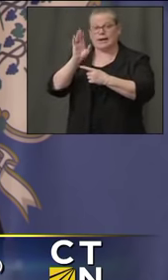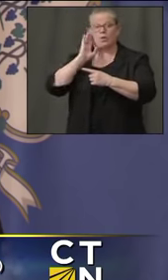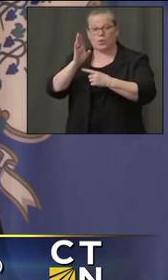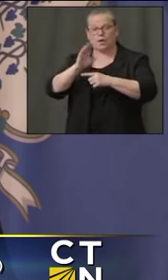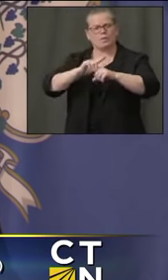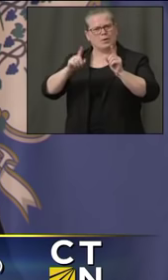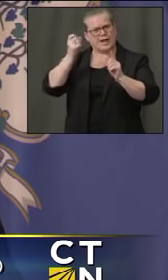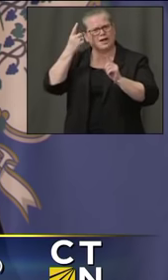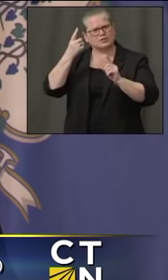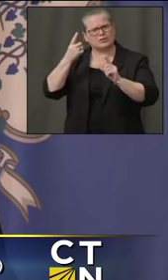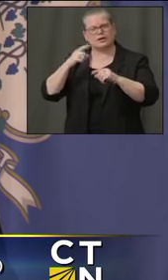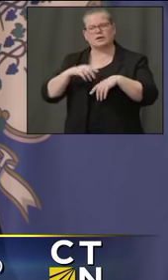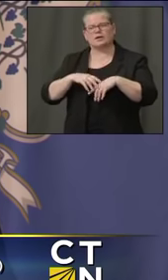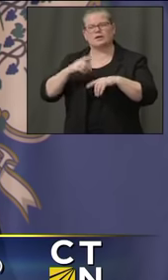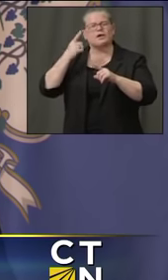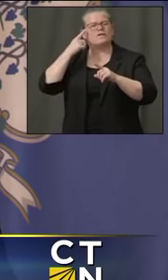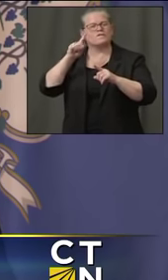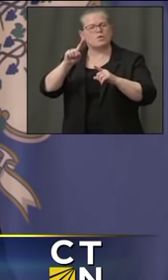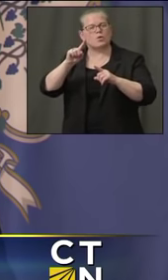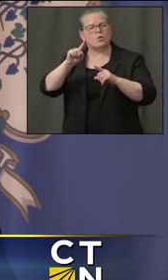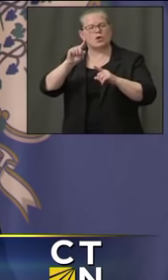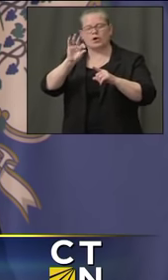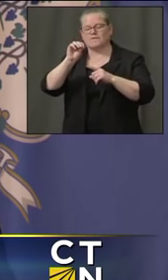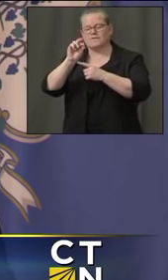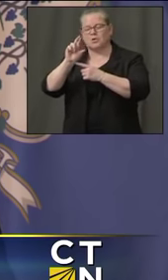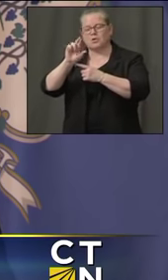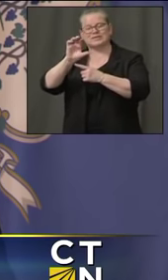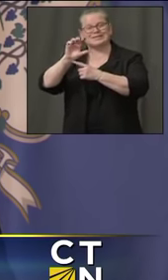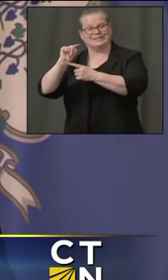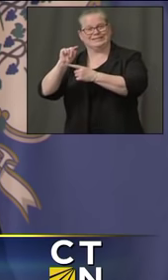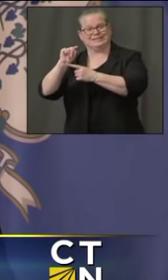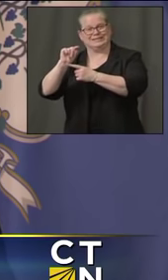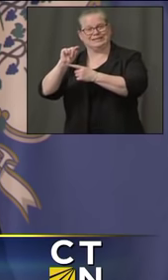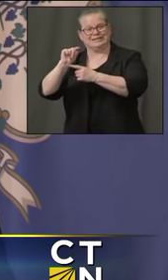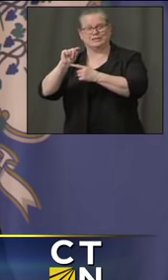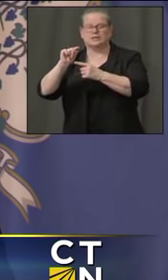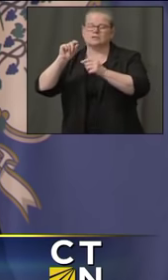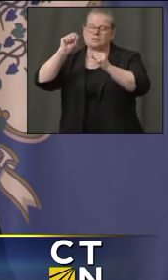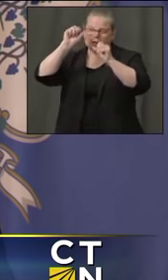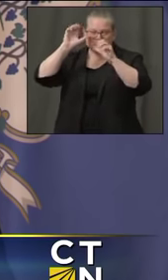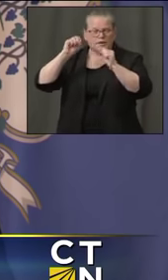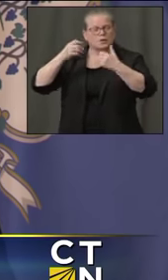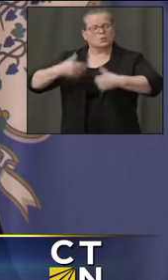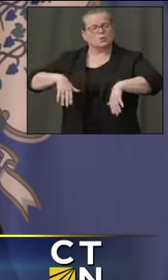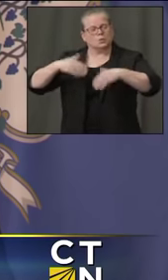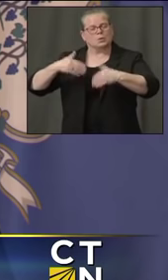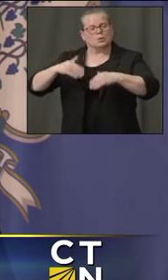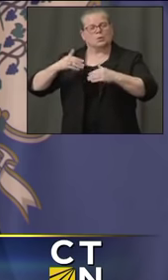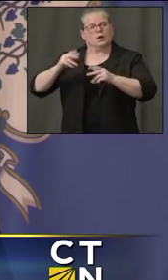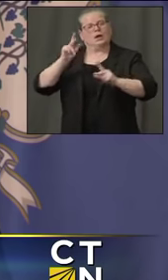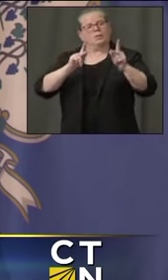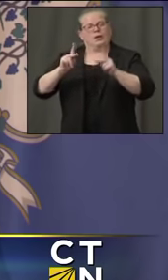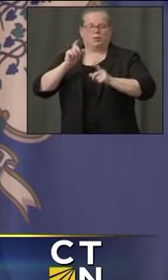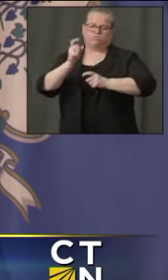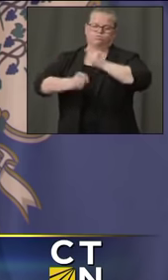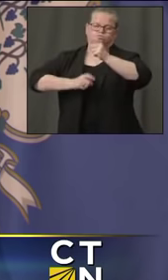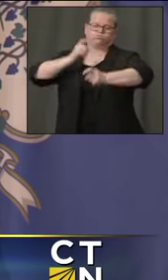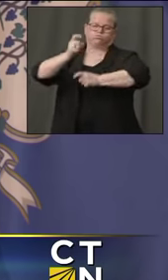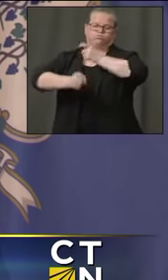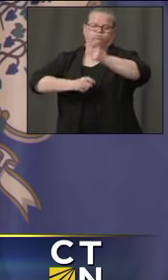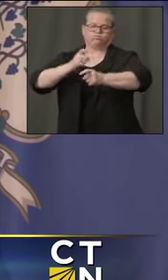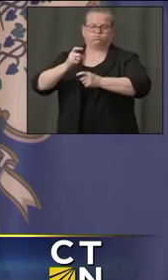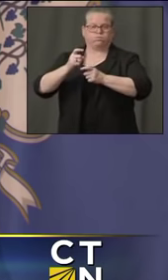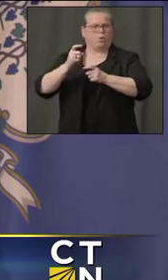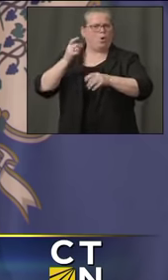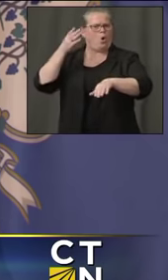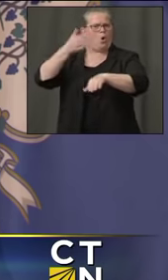our amazing philanthropic effort that has raised well over $15 million, is certainly looking at